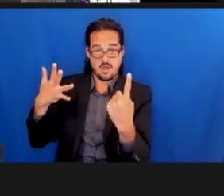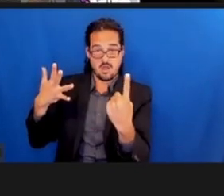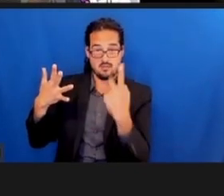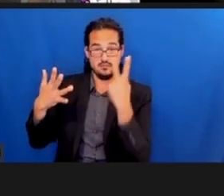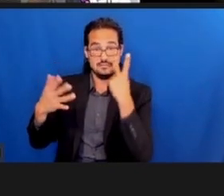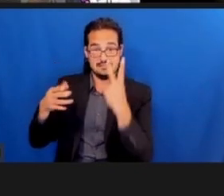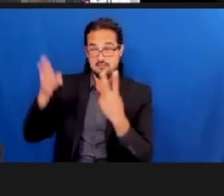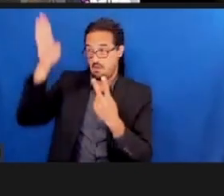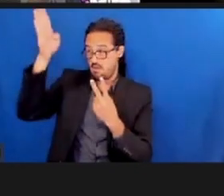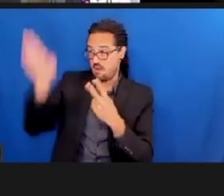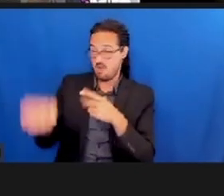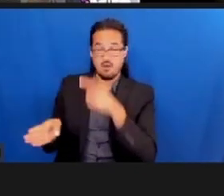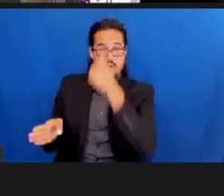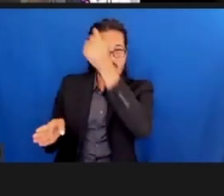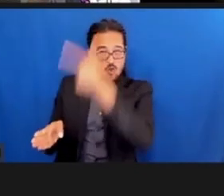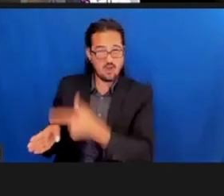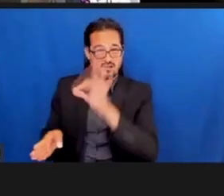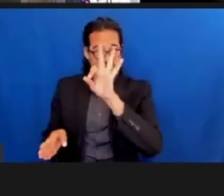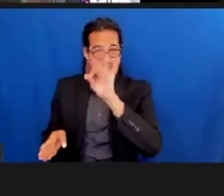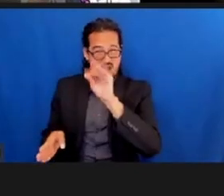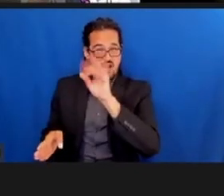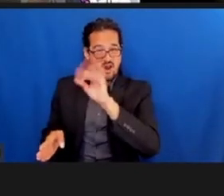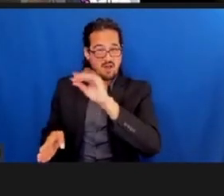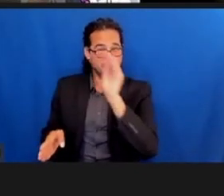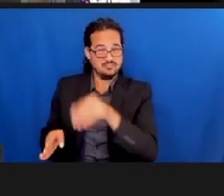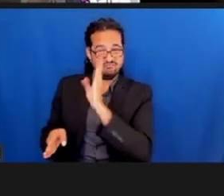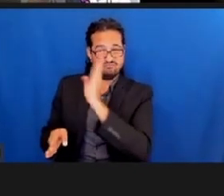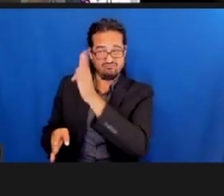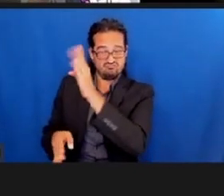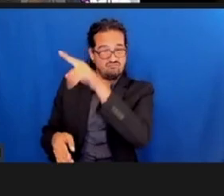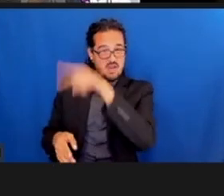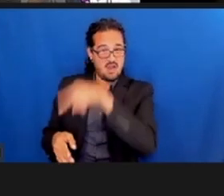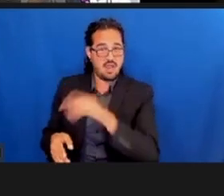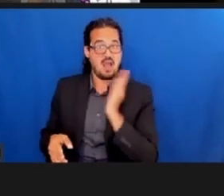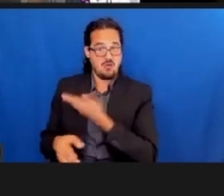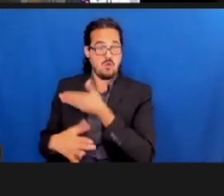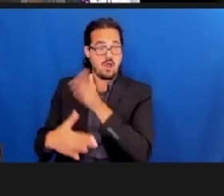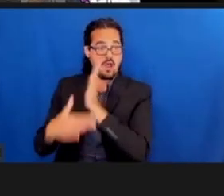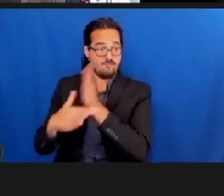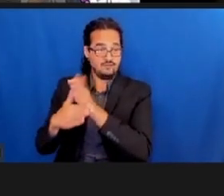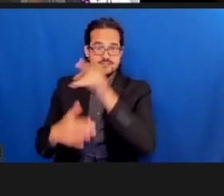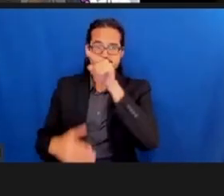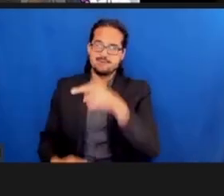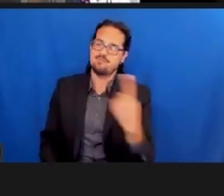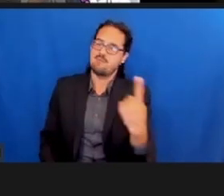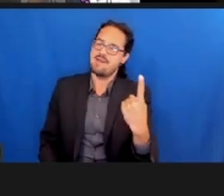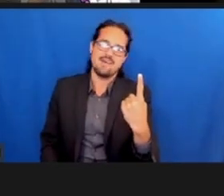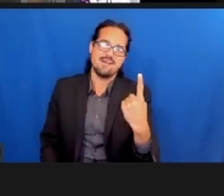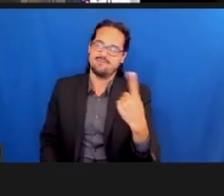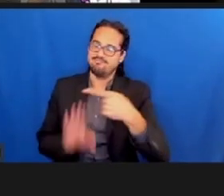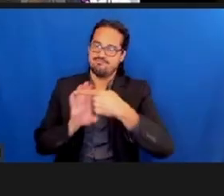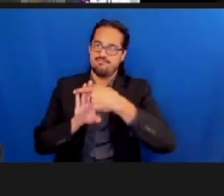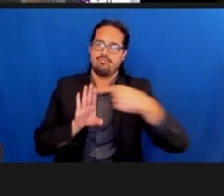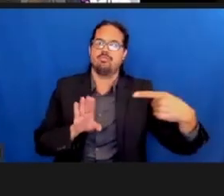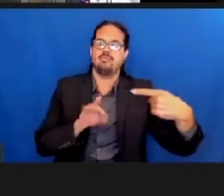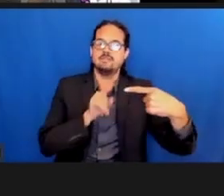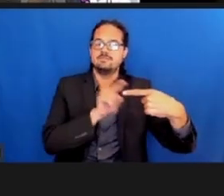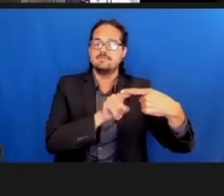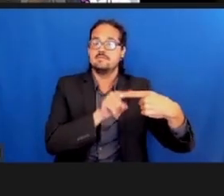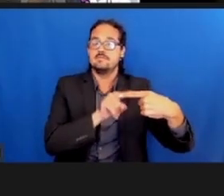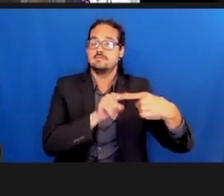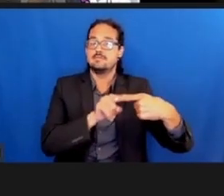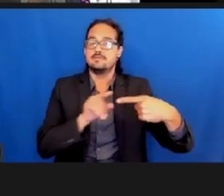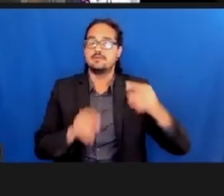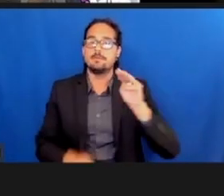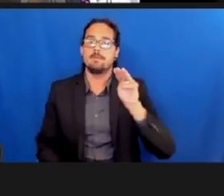of our top. So that means that none of our communities were falling behind too far. In our mobile operations and